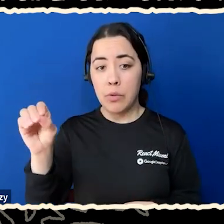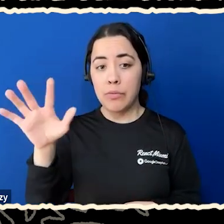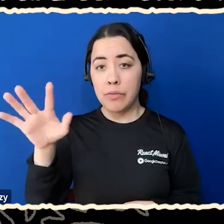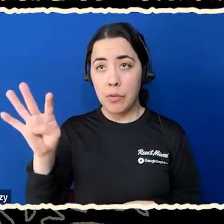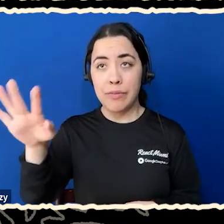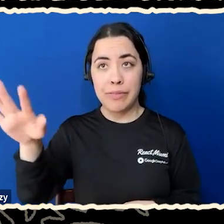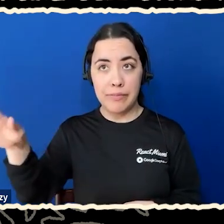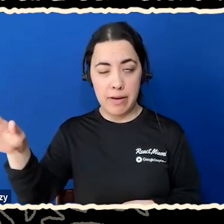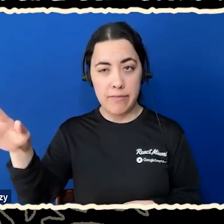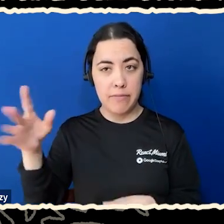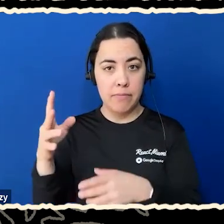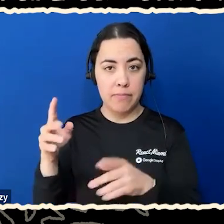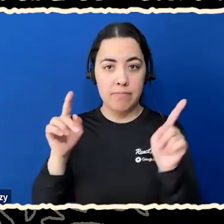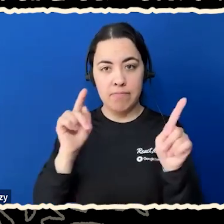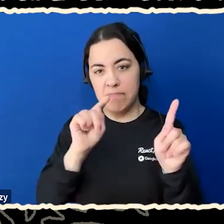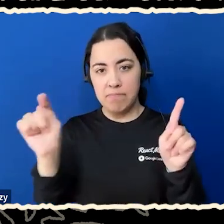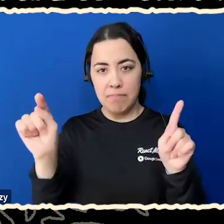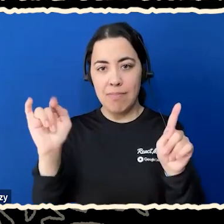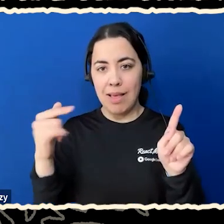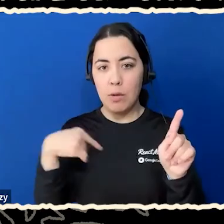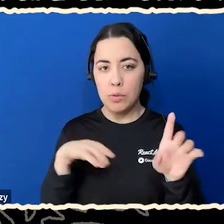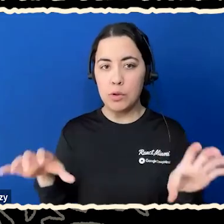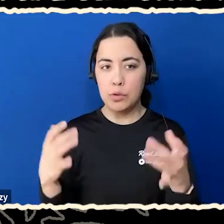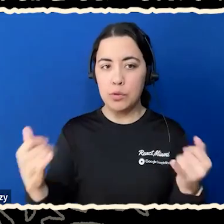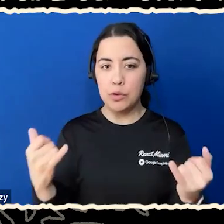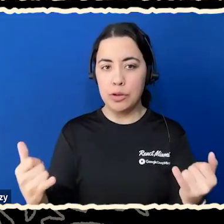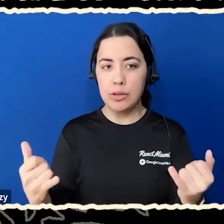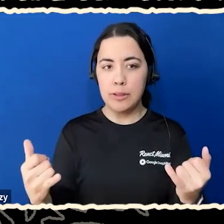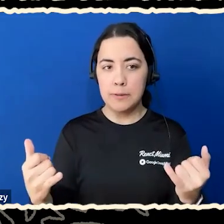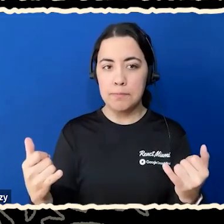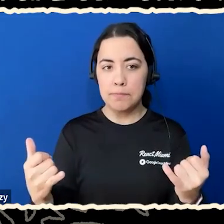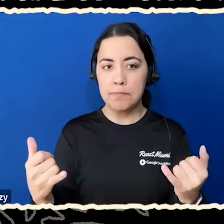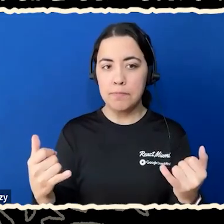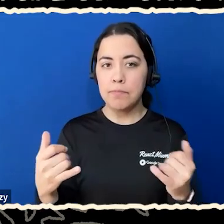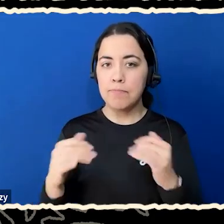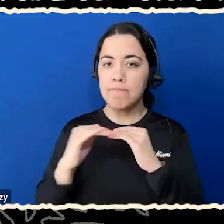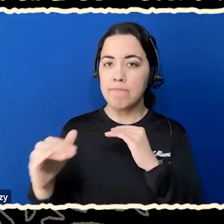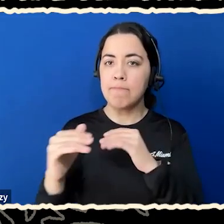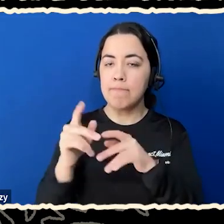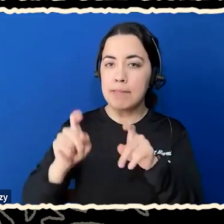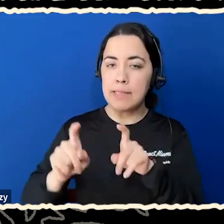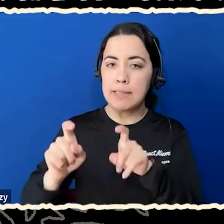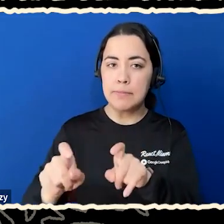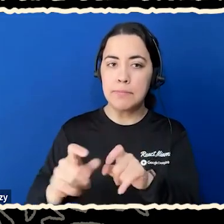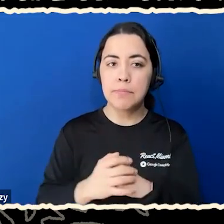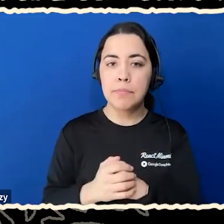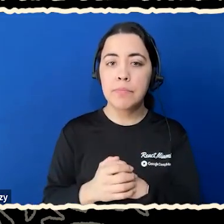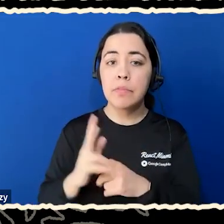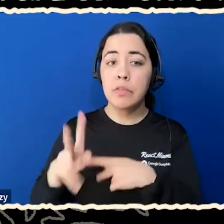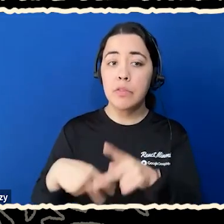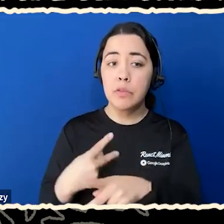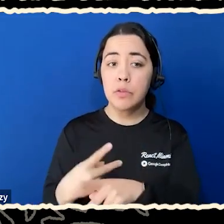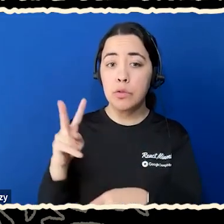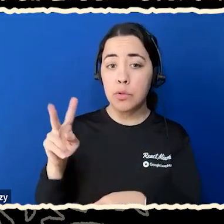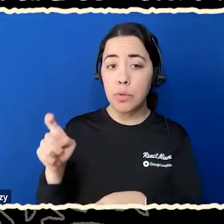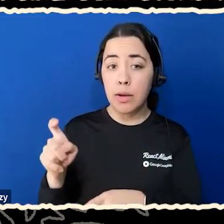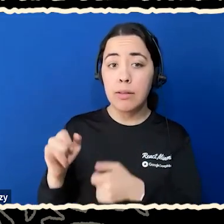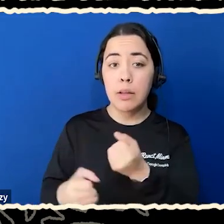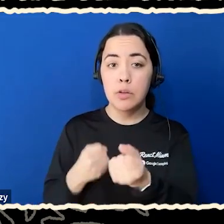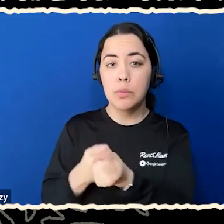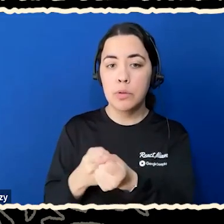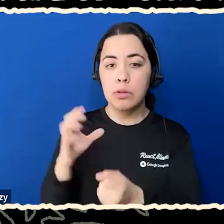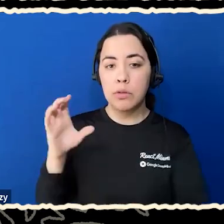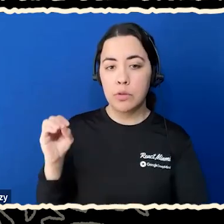are the versions that we test and currently maintain tests for. Version 2x would support 0.81